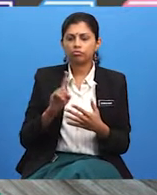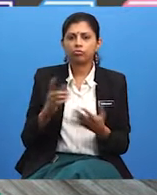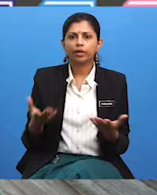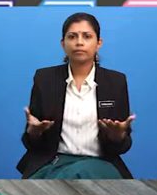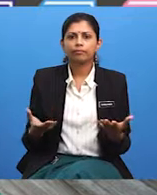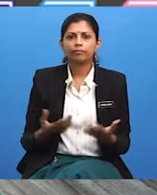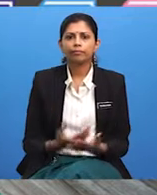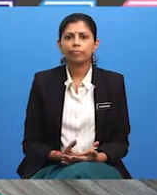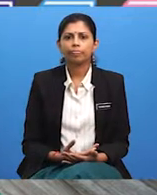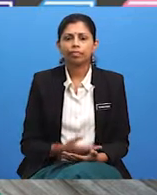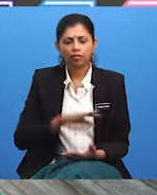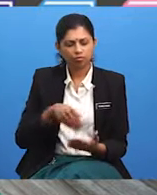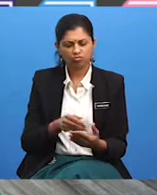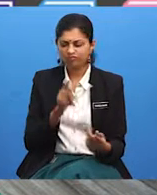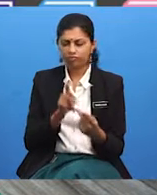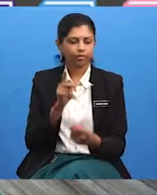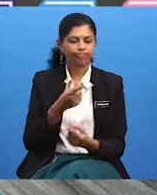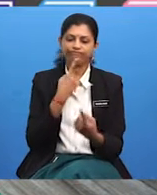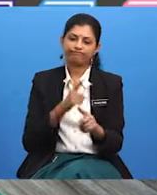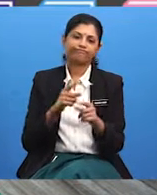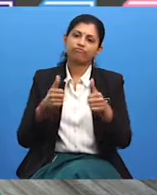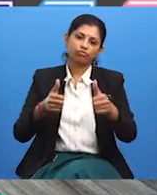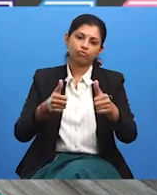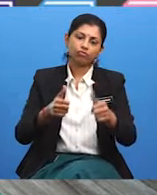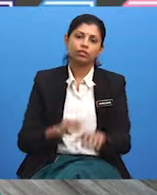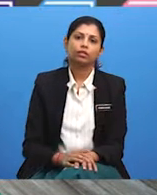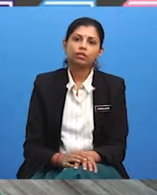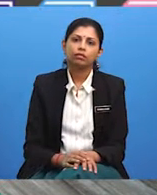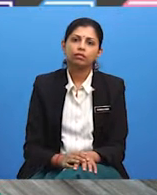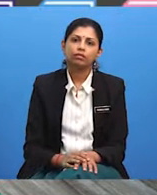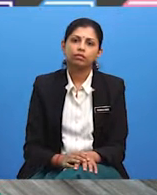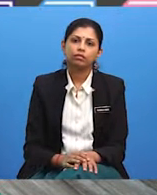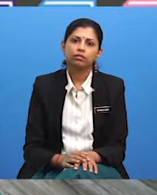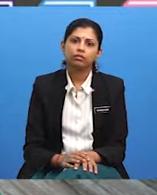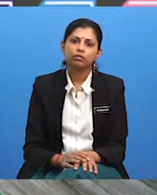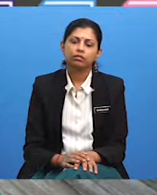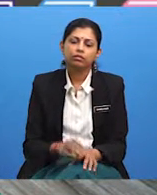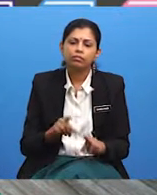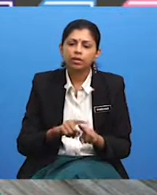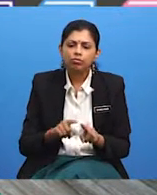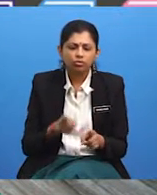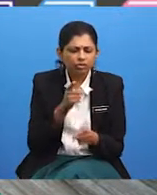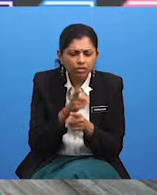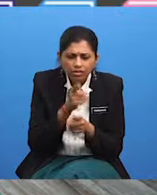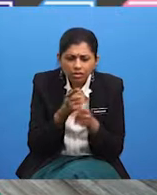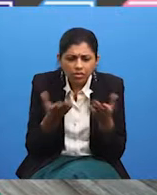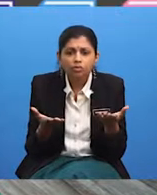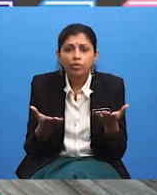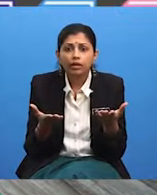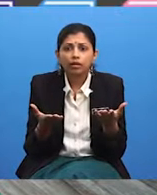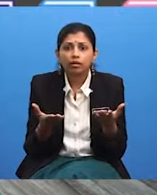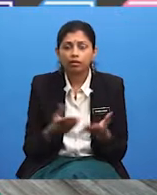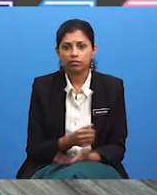are all perfect answers. But which is the most accurate one?